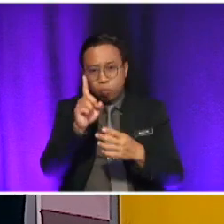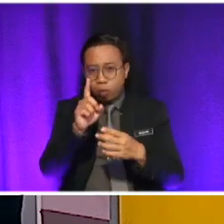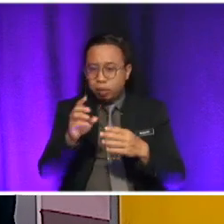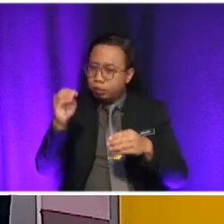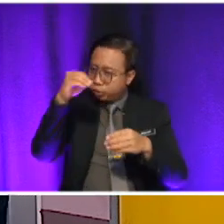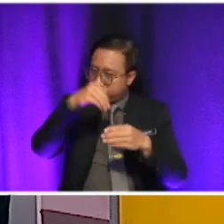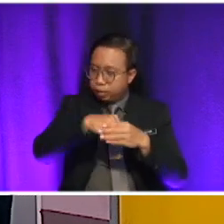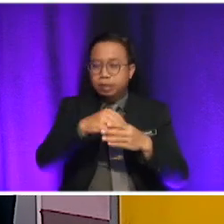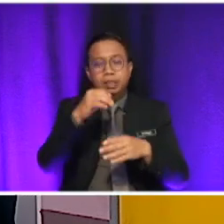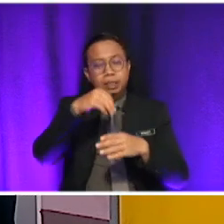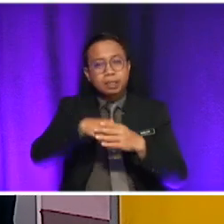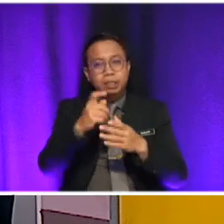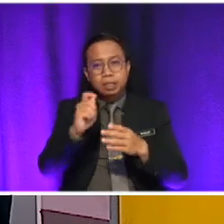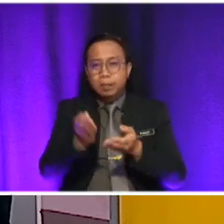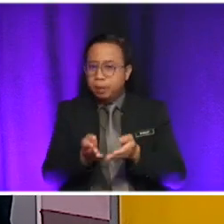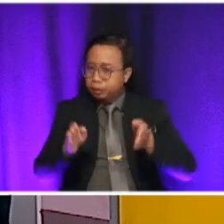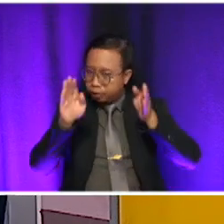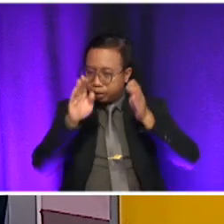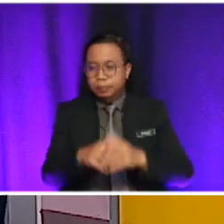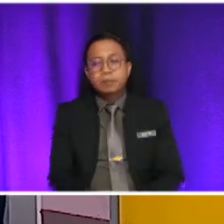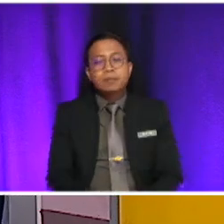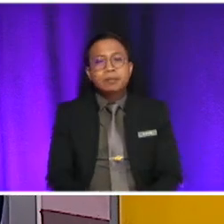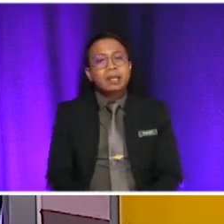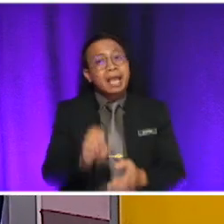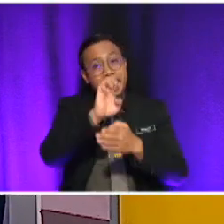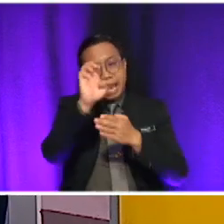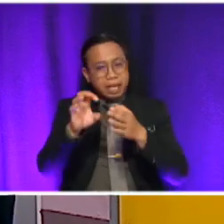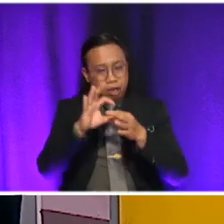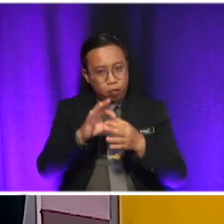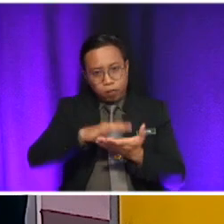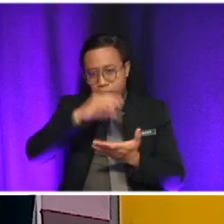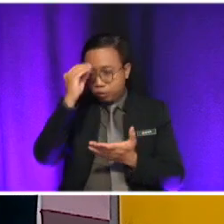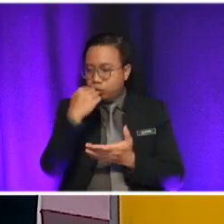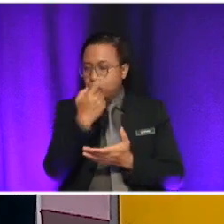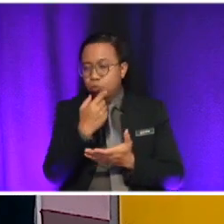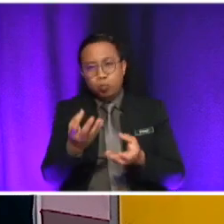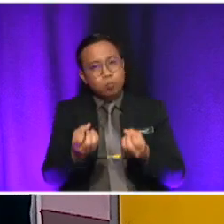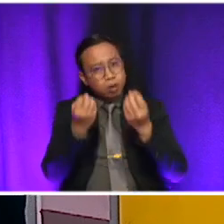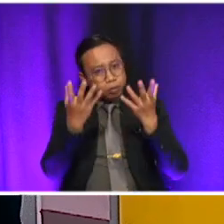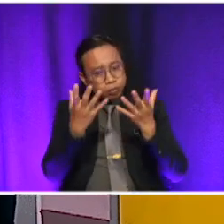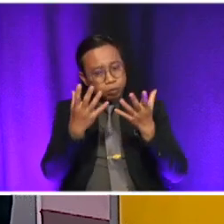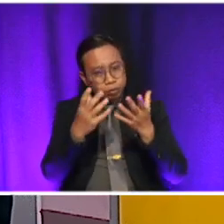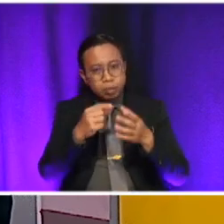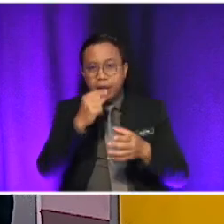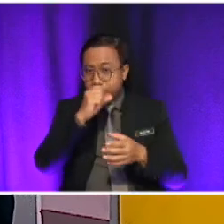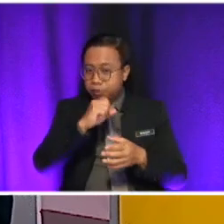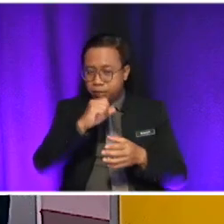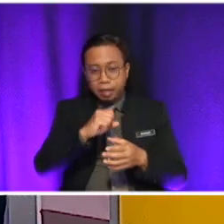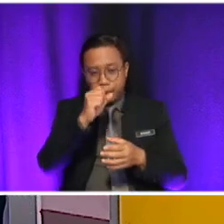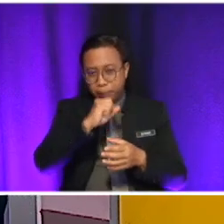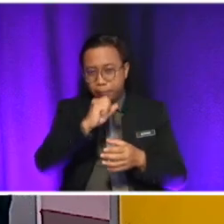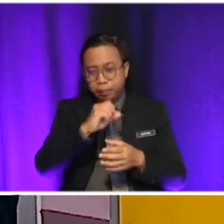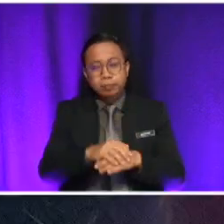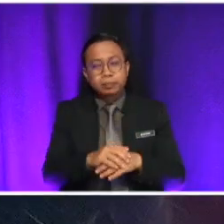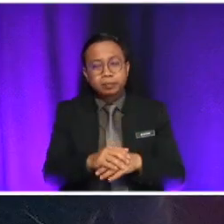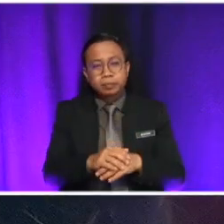the basket. And let us see at the end of the lesson who collects the most ice cream sticks. That student will be rewarded. All right, so